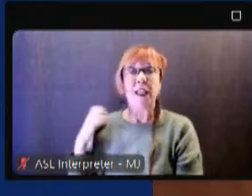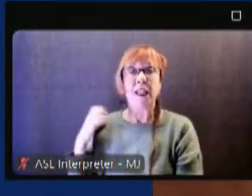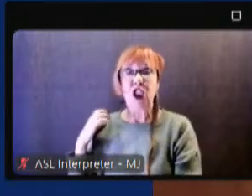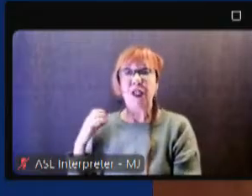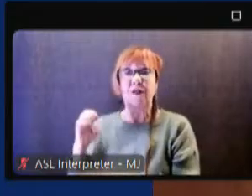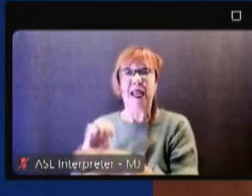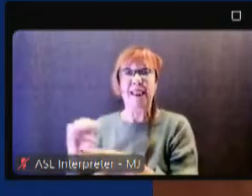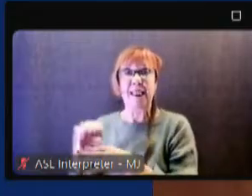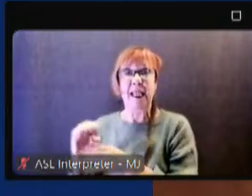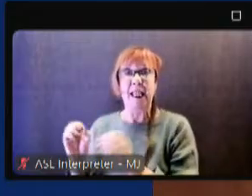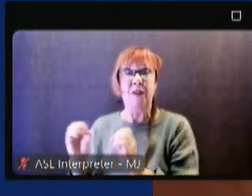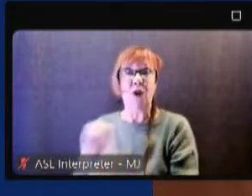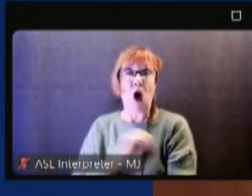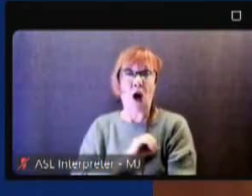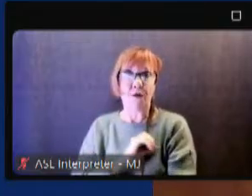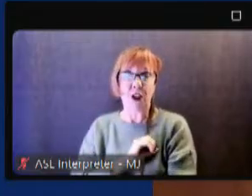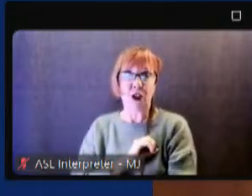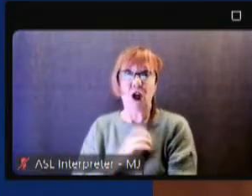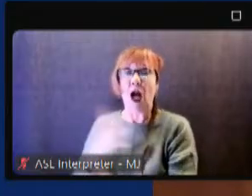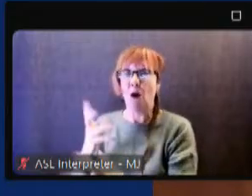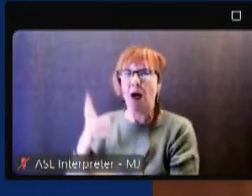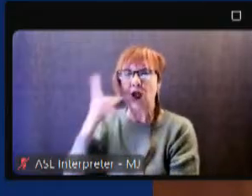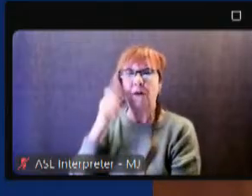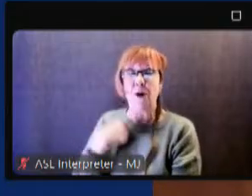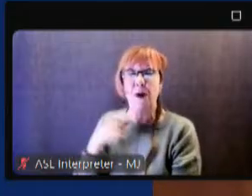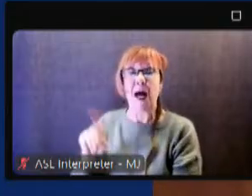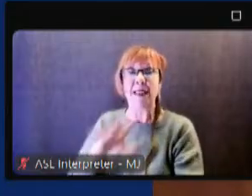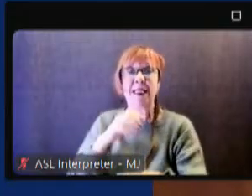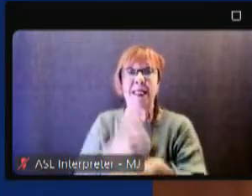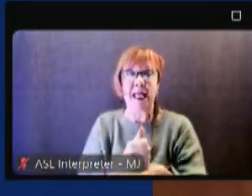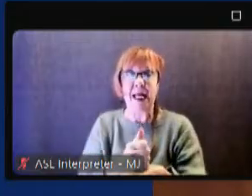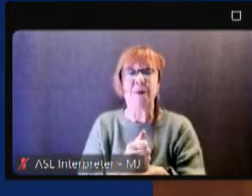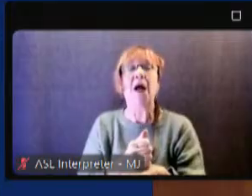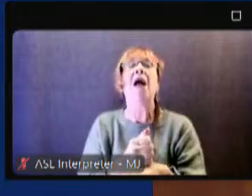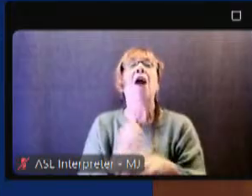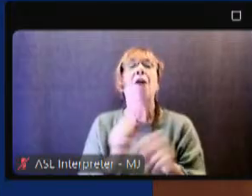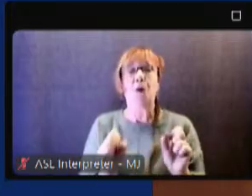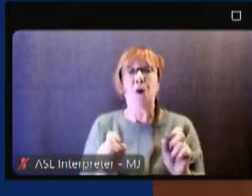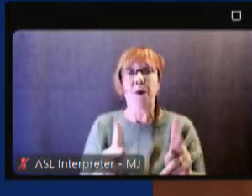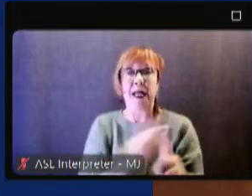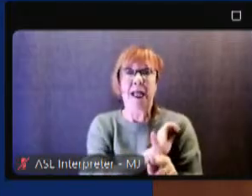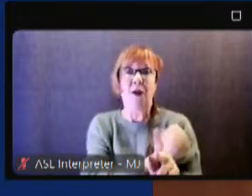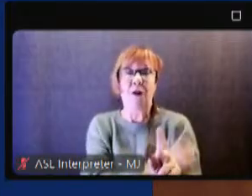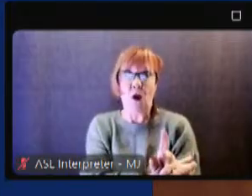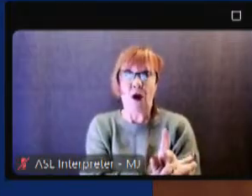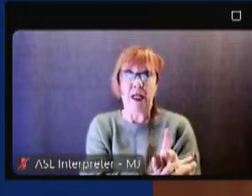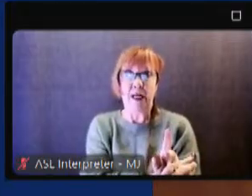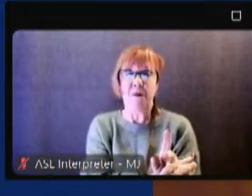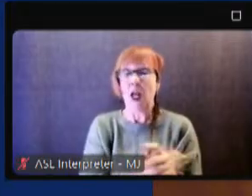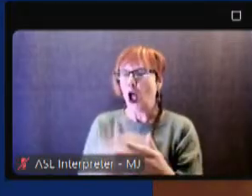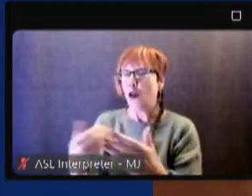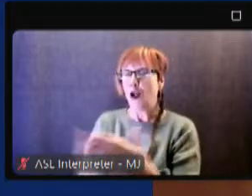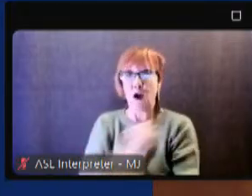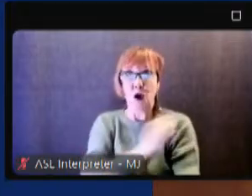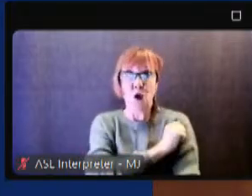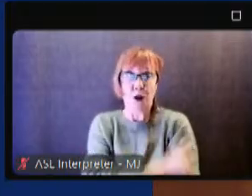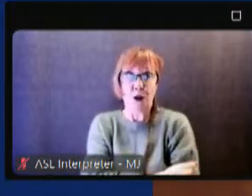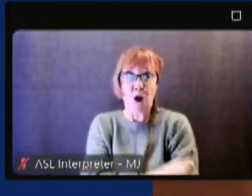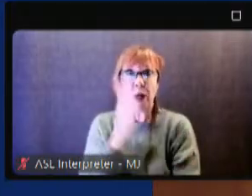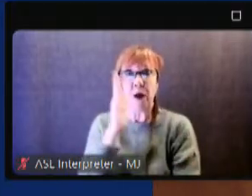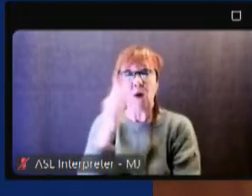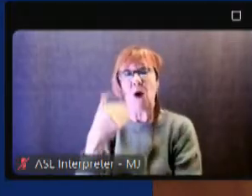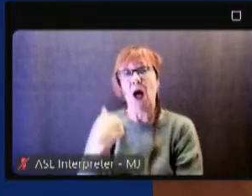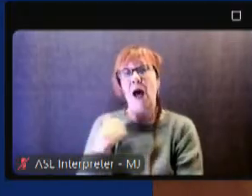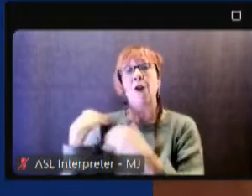days on the establishment of the Unified Permitting Authority for the Eaton Fire. The new authority will have the